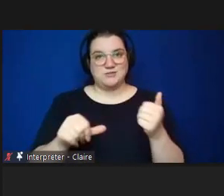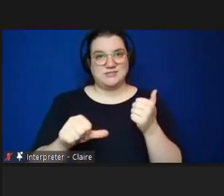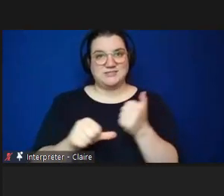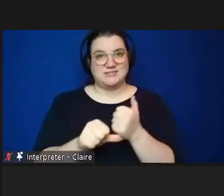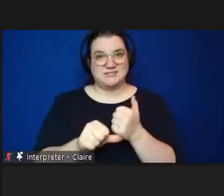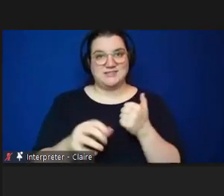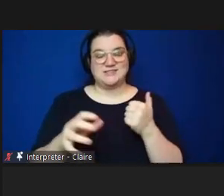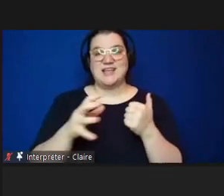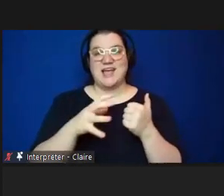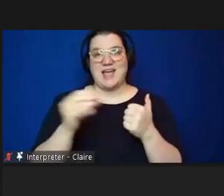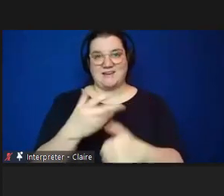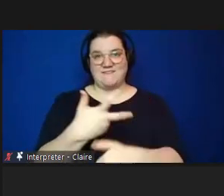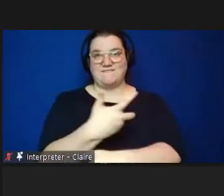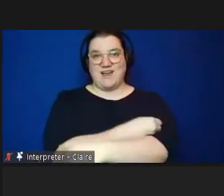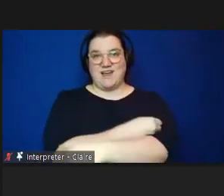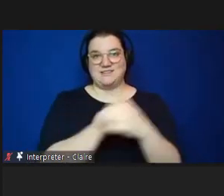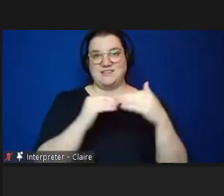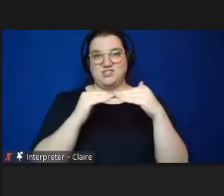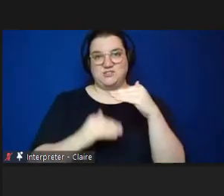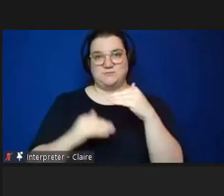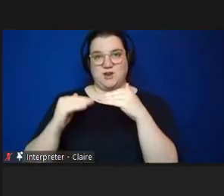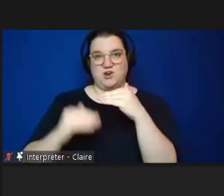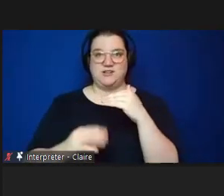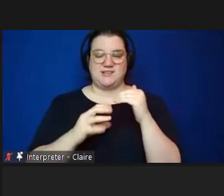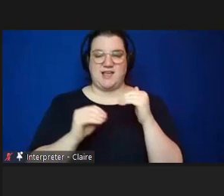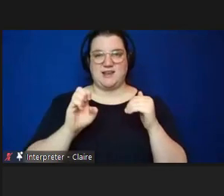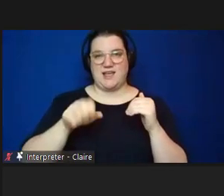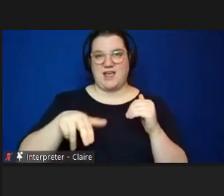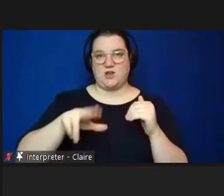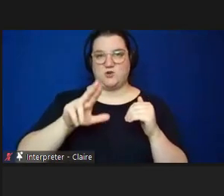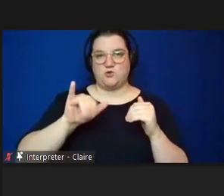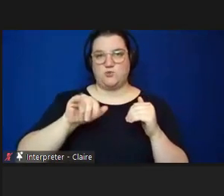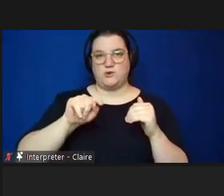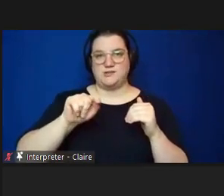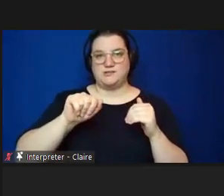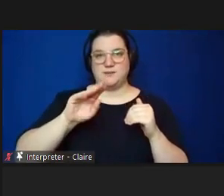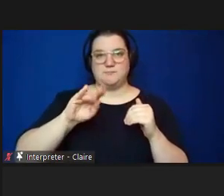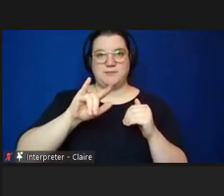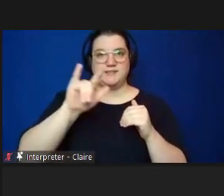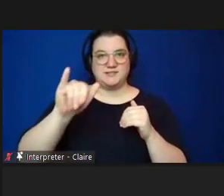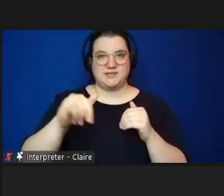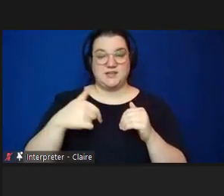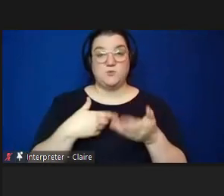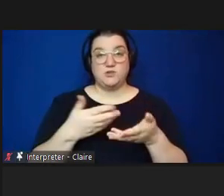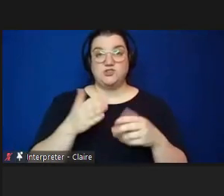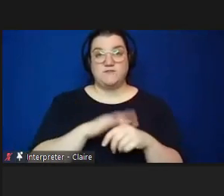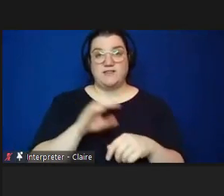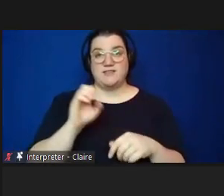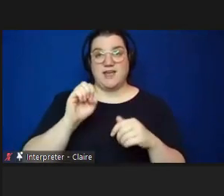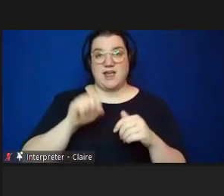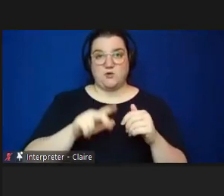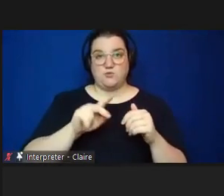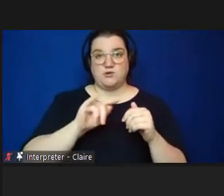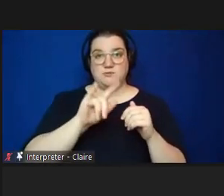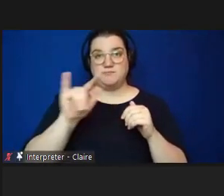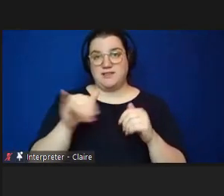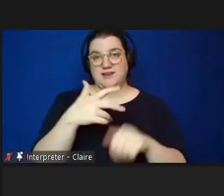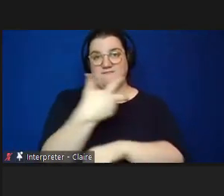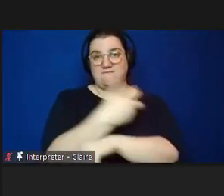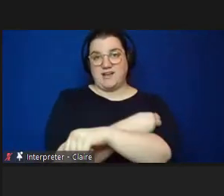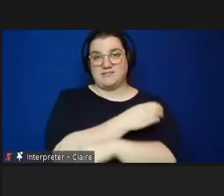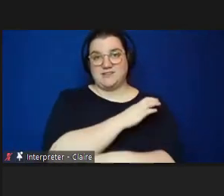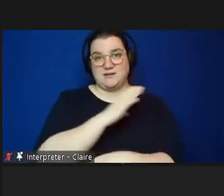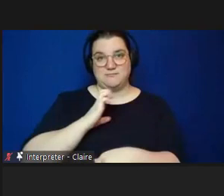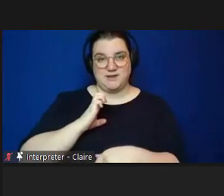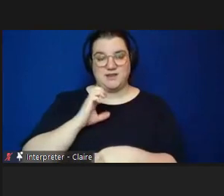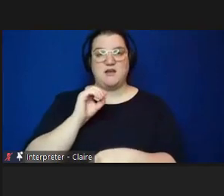and vaccination disparities and equitability. And we serve on the Equitability Vaccine Committee of the Department